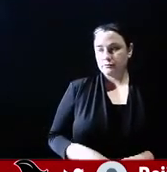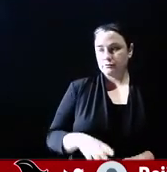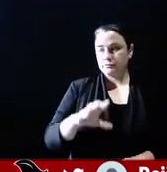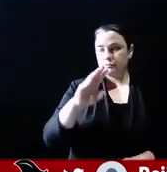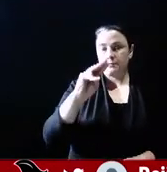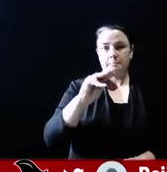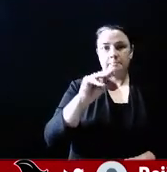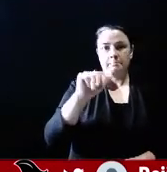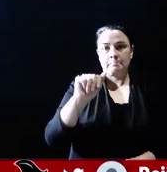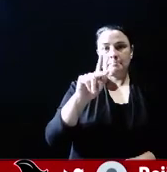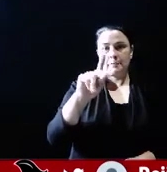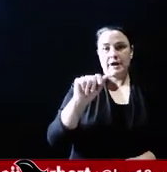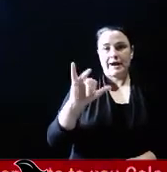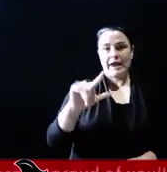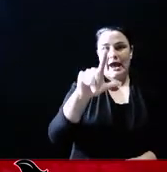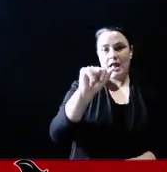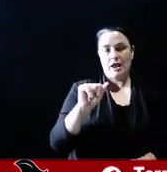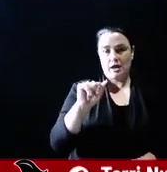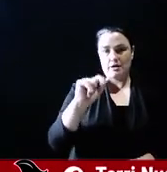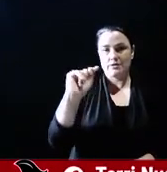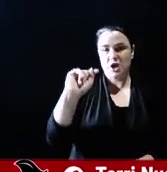Michaela Marie Tompkins.